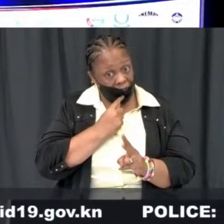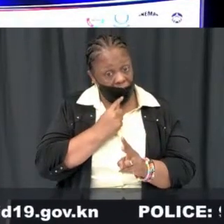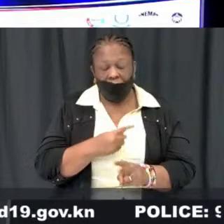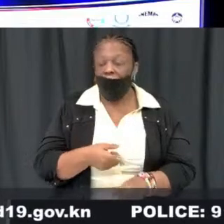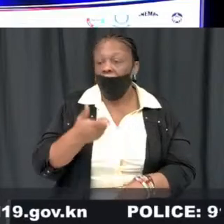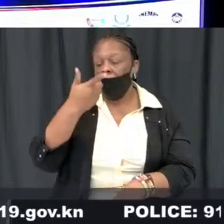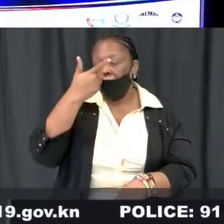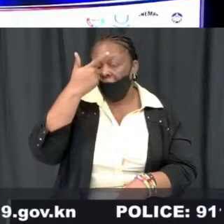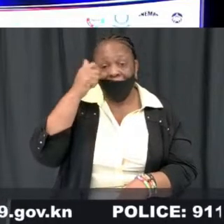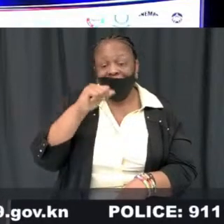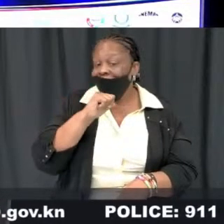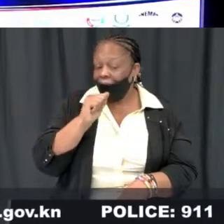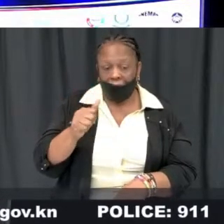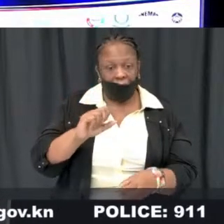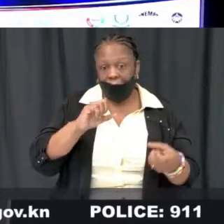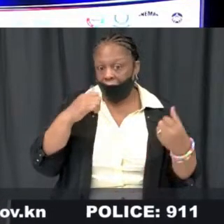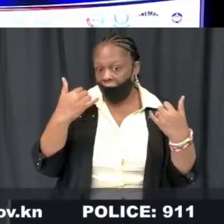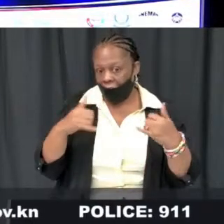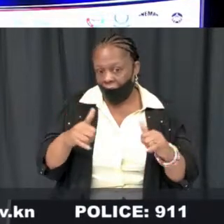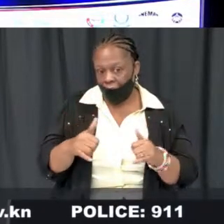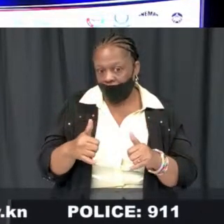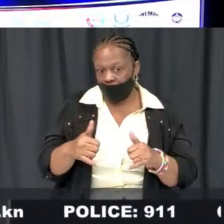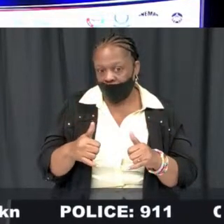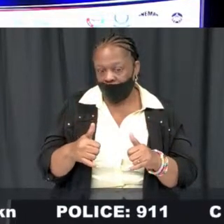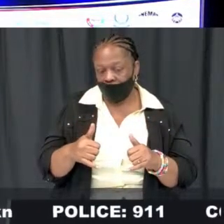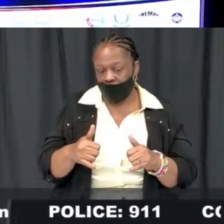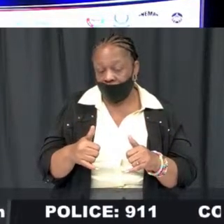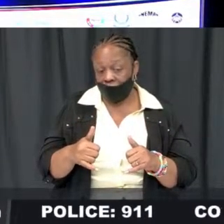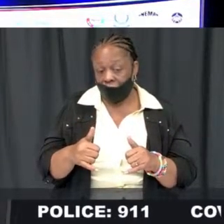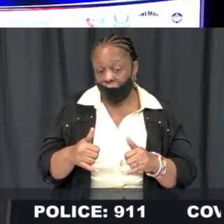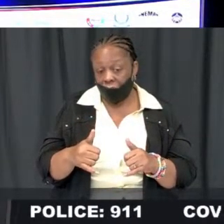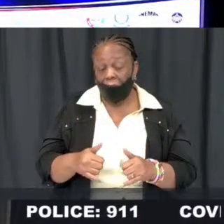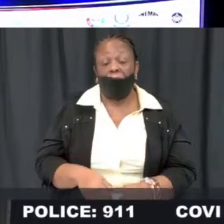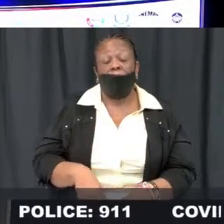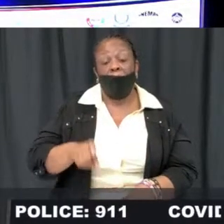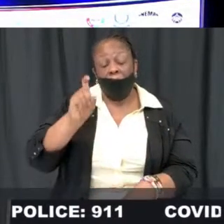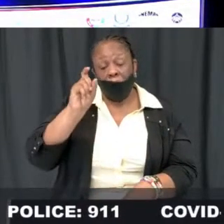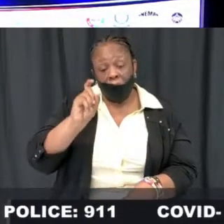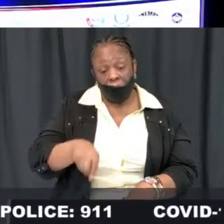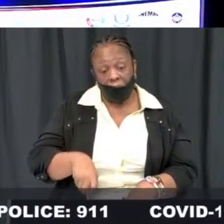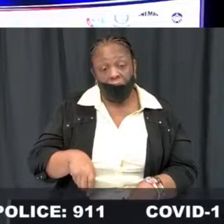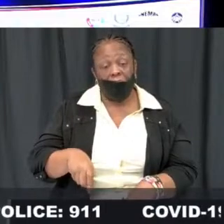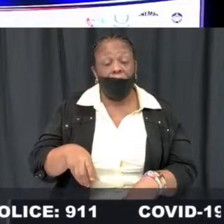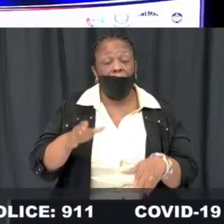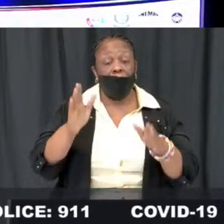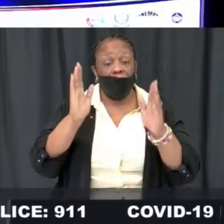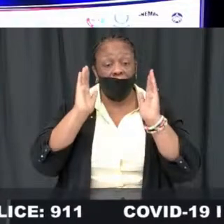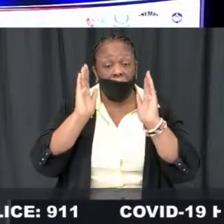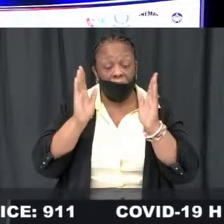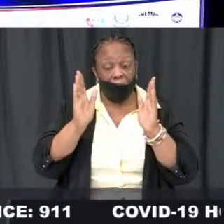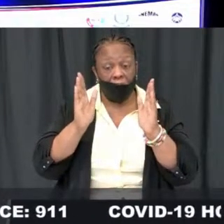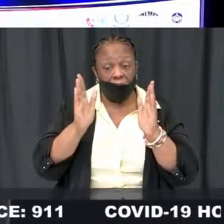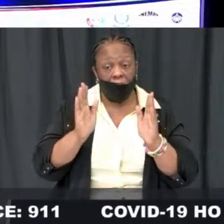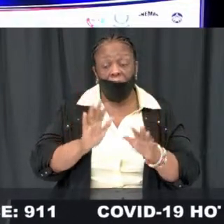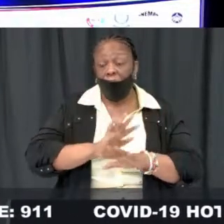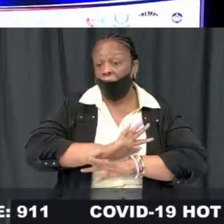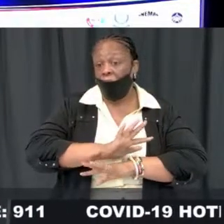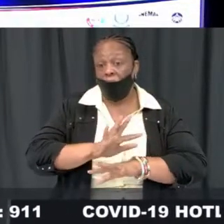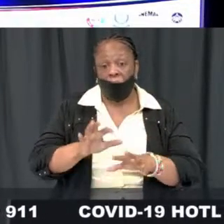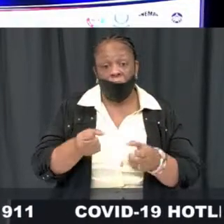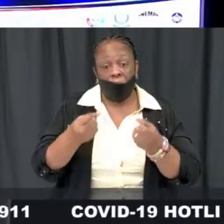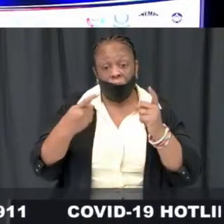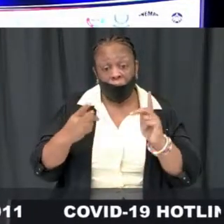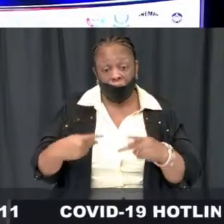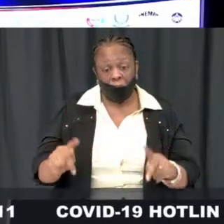people be had, that we require our public servants to come and do their